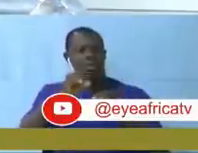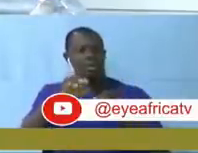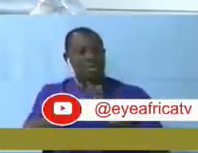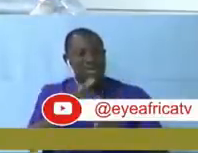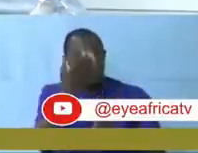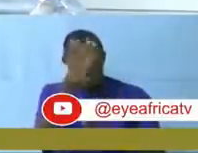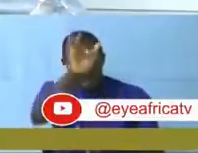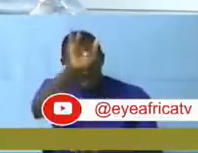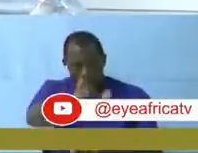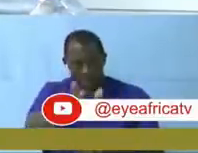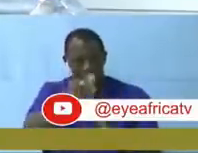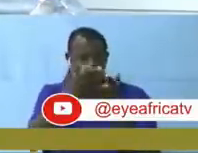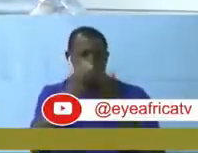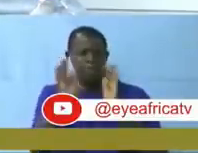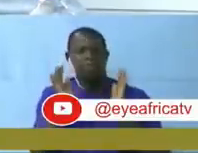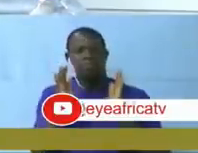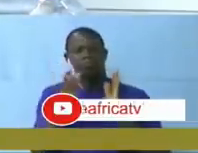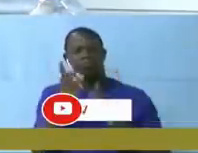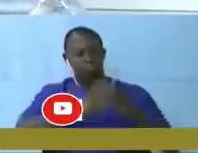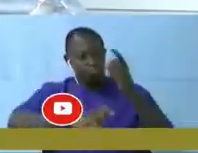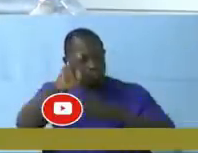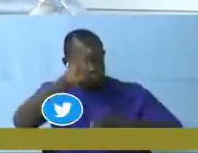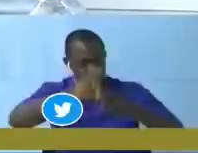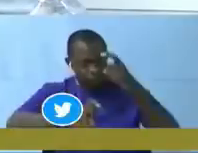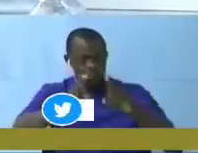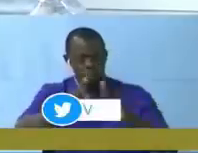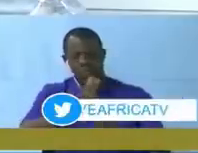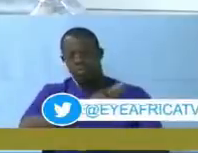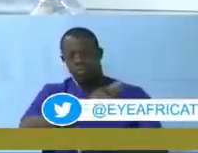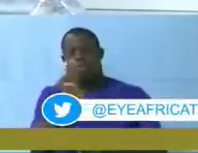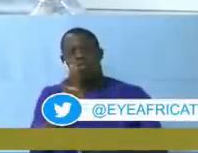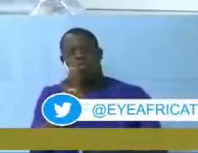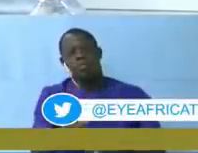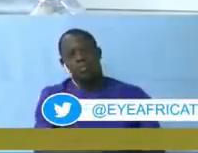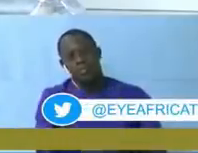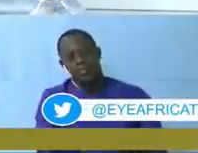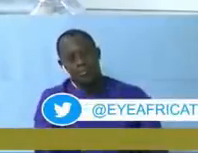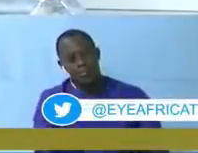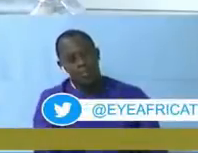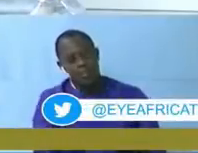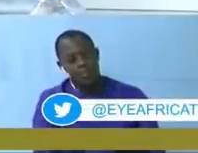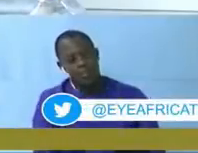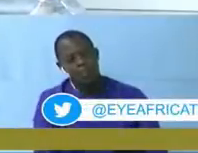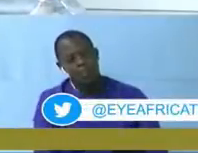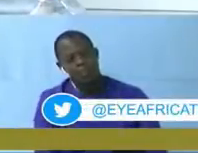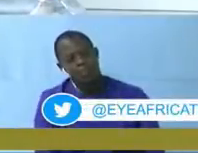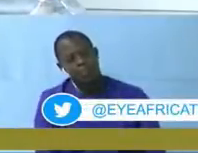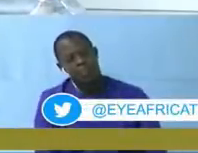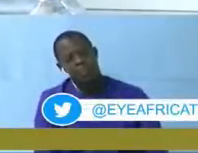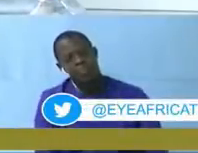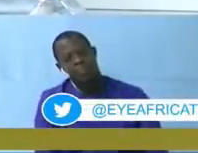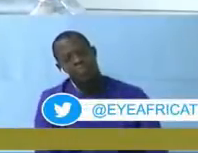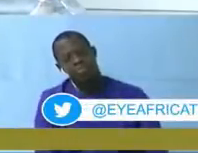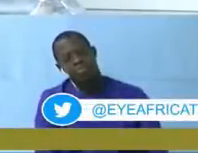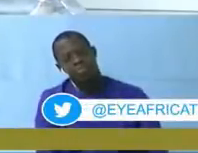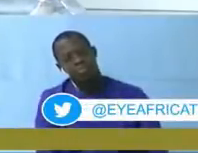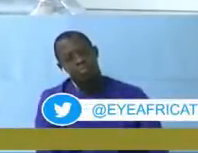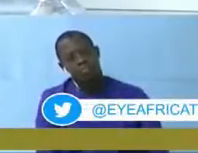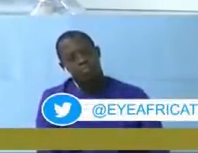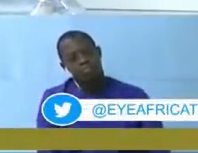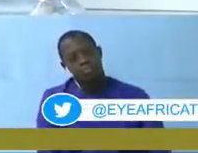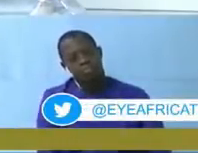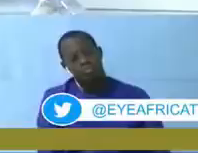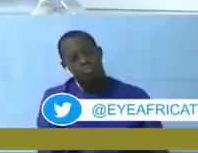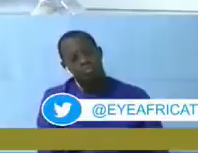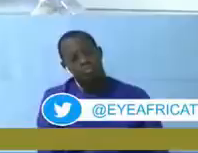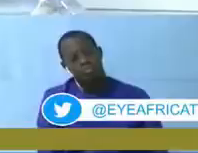war ko bindat ni Constitutional Review Commission amuy rek ci fi rek ci tundu wi waye dañ wour mbollem gox bu nek ci